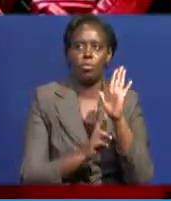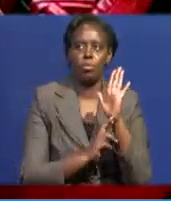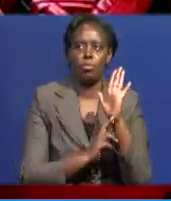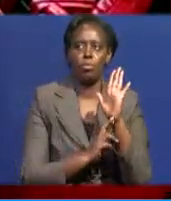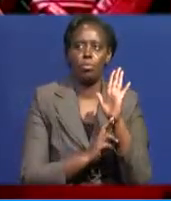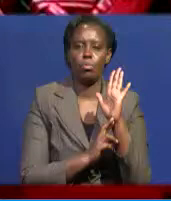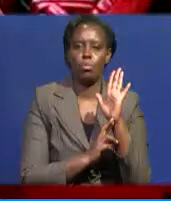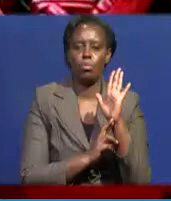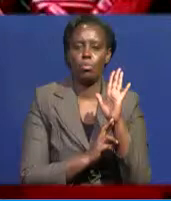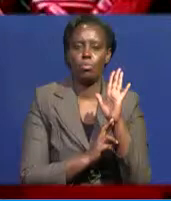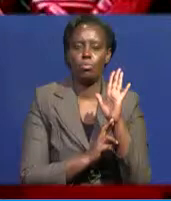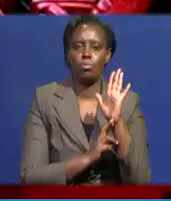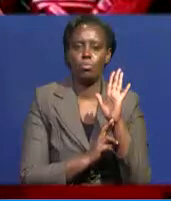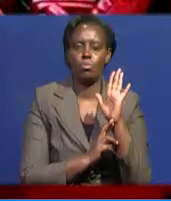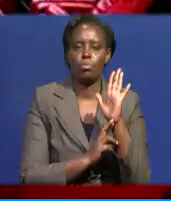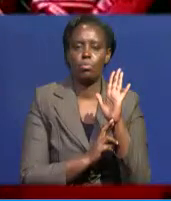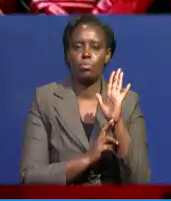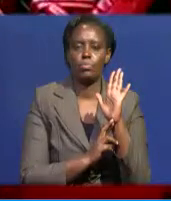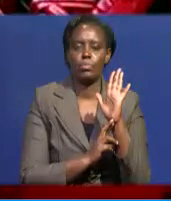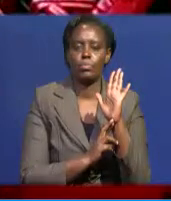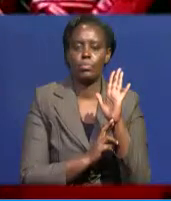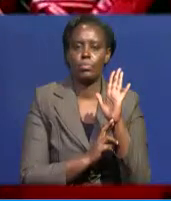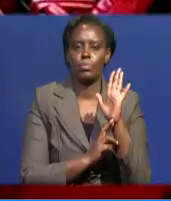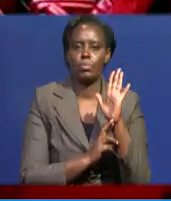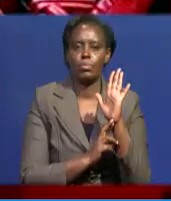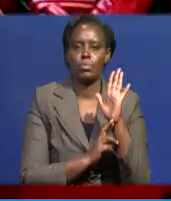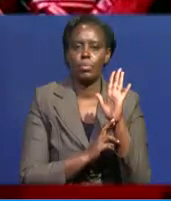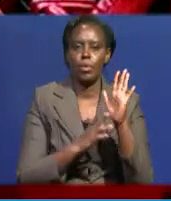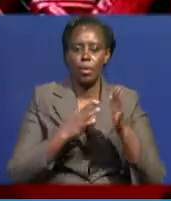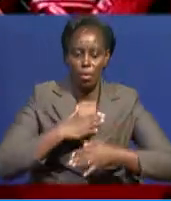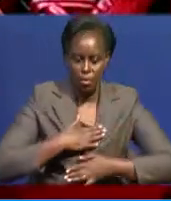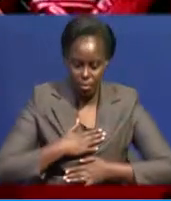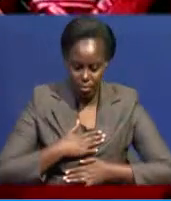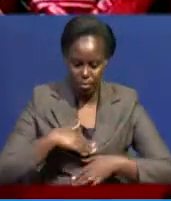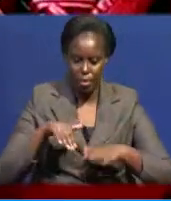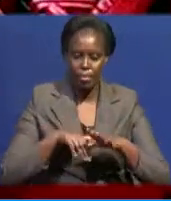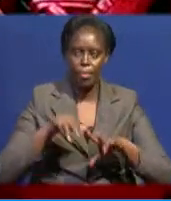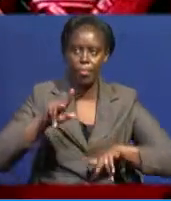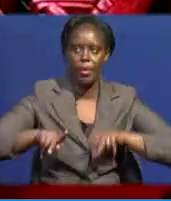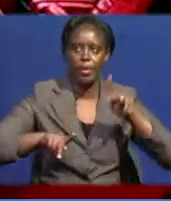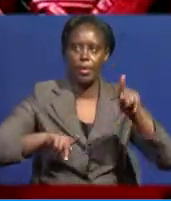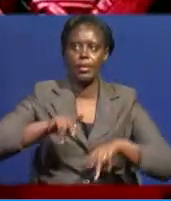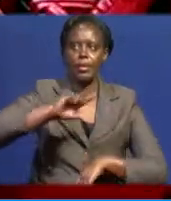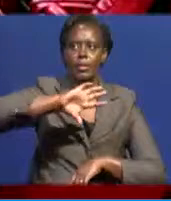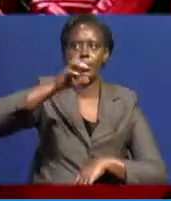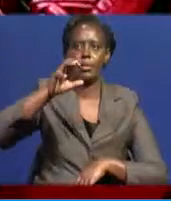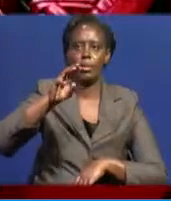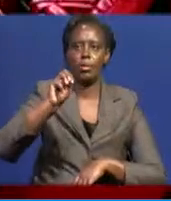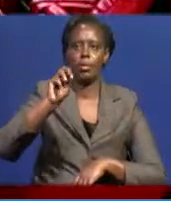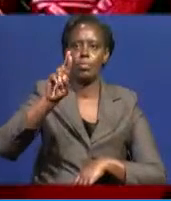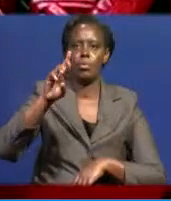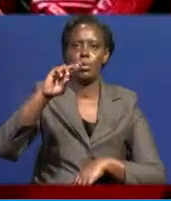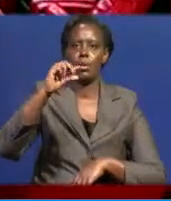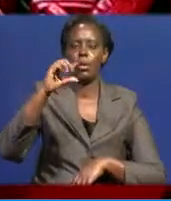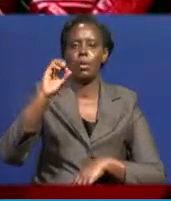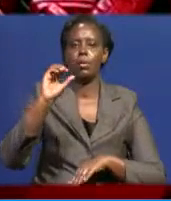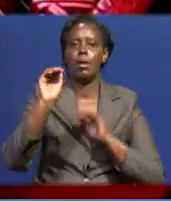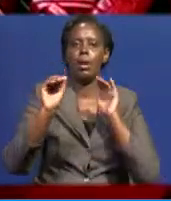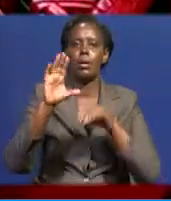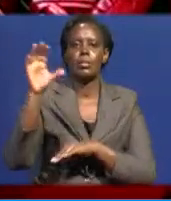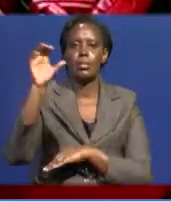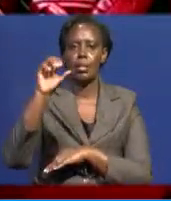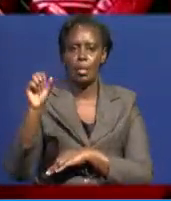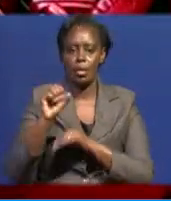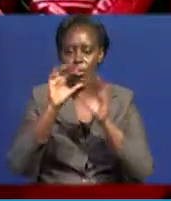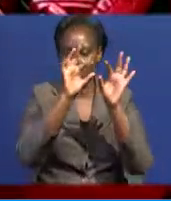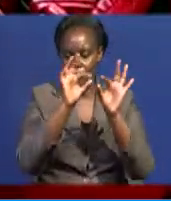Order. The Senator for Kirinyaga County, Honorable James Murango, will be asking the Cabinet